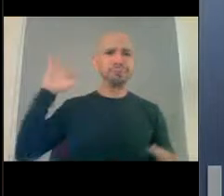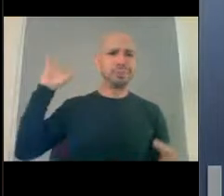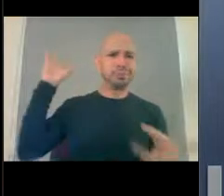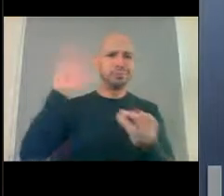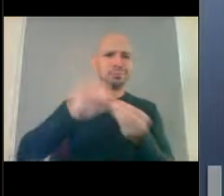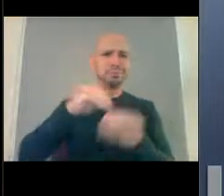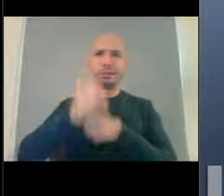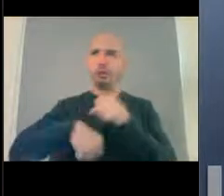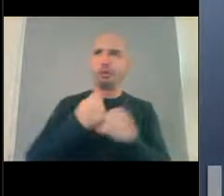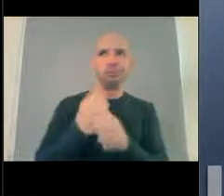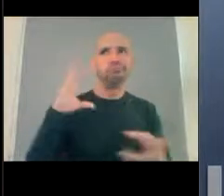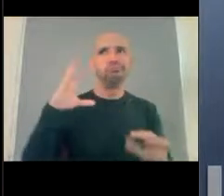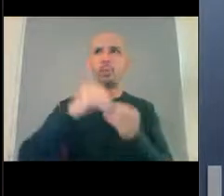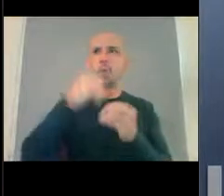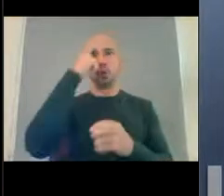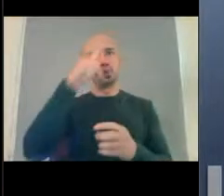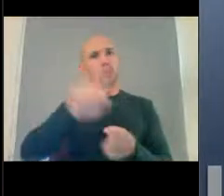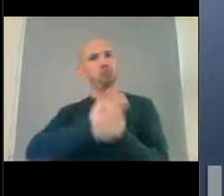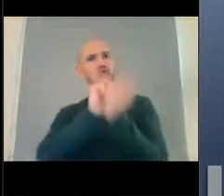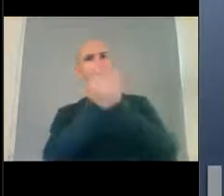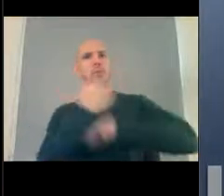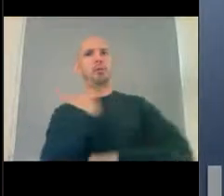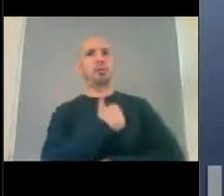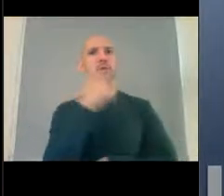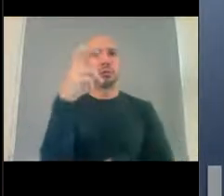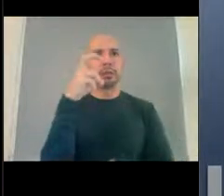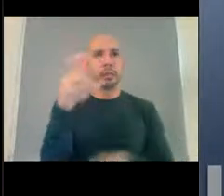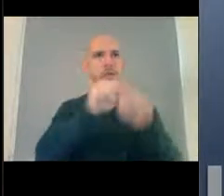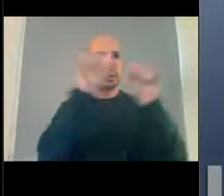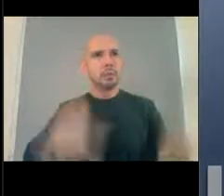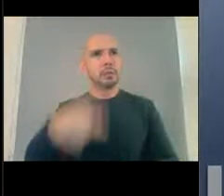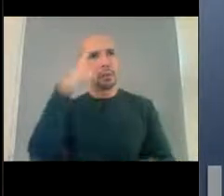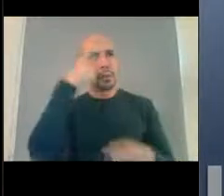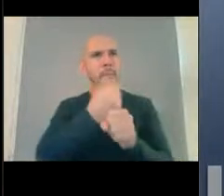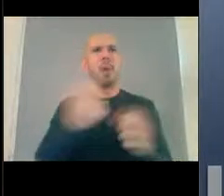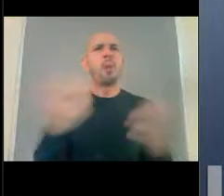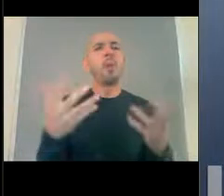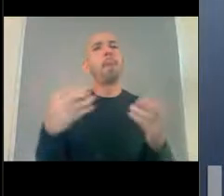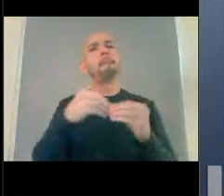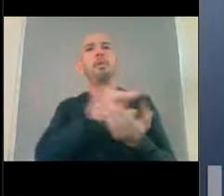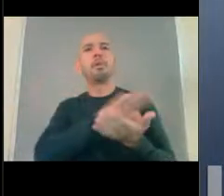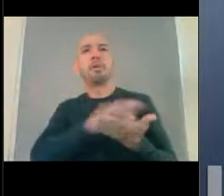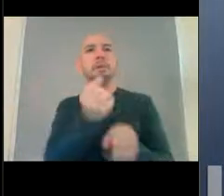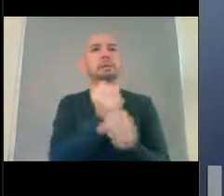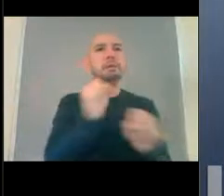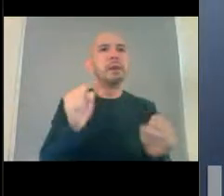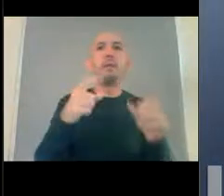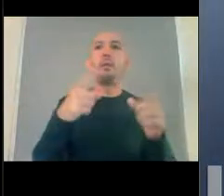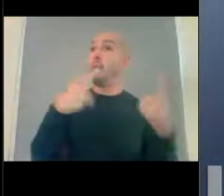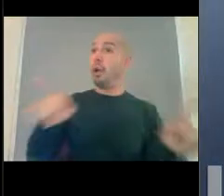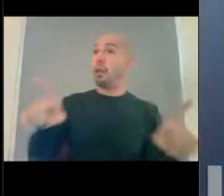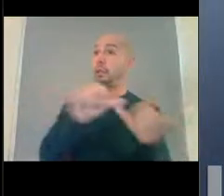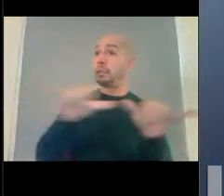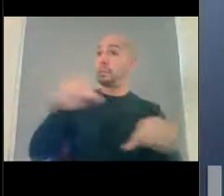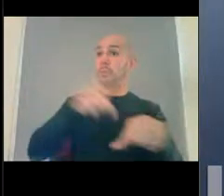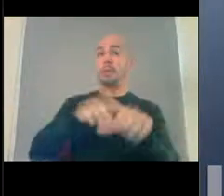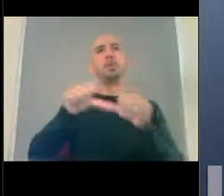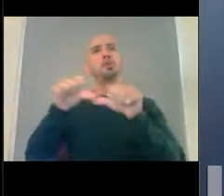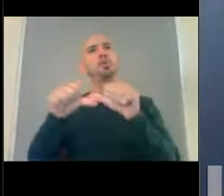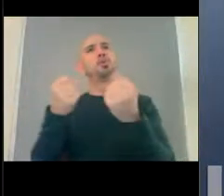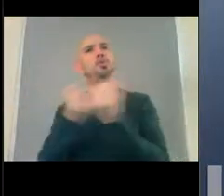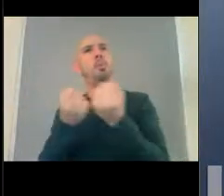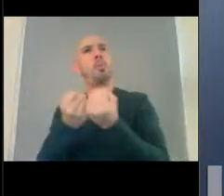transform our transportation system to make it safer cleaner and more equitable while continuing to support a vibrant economy to